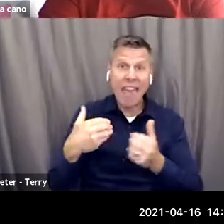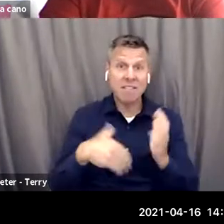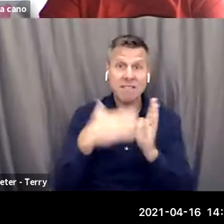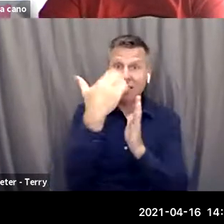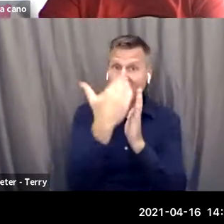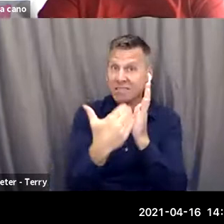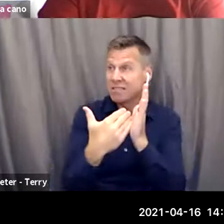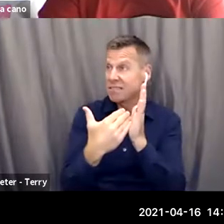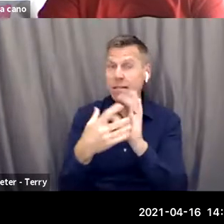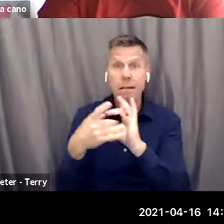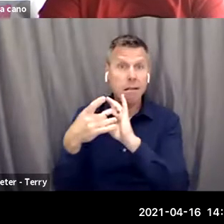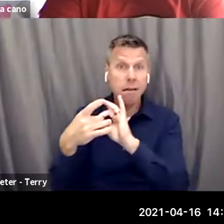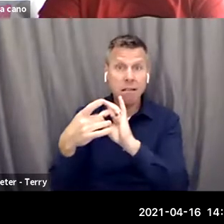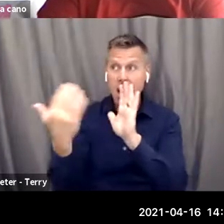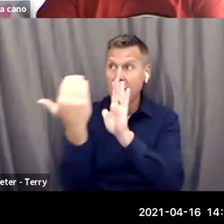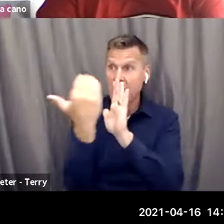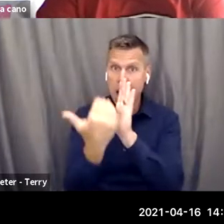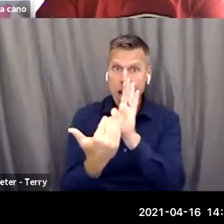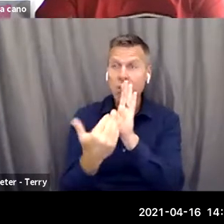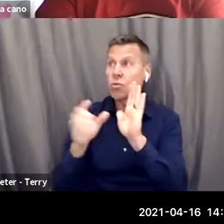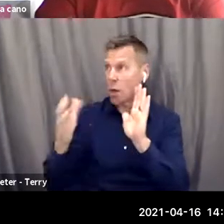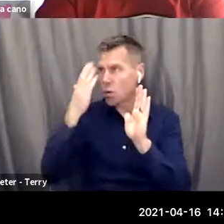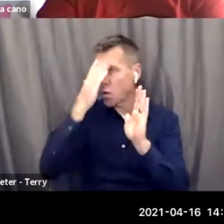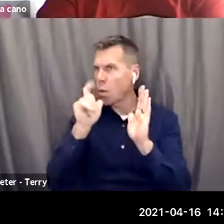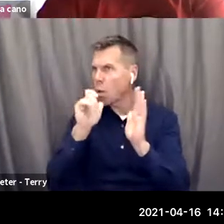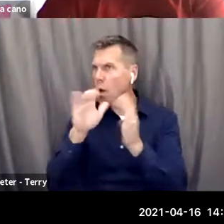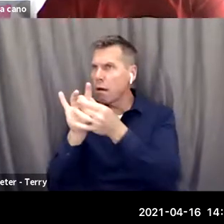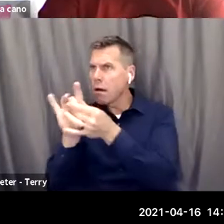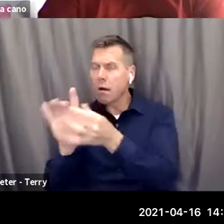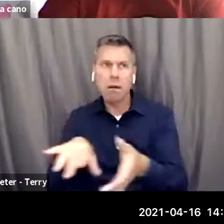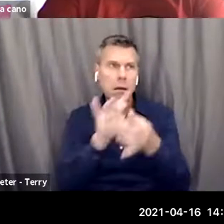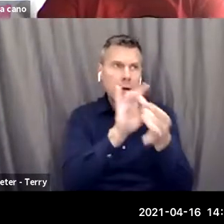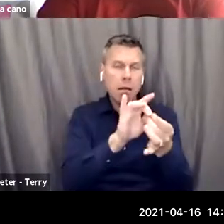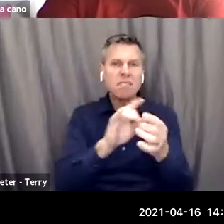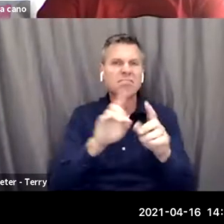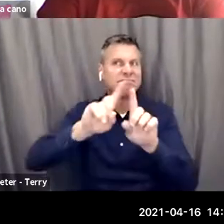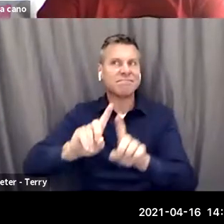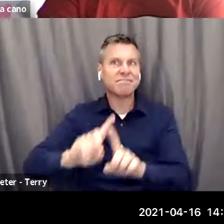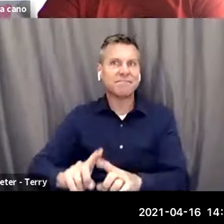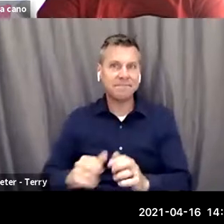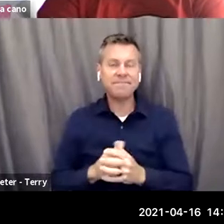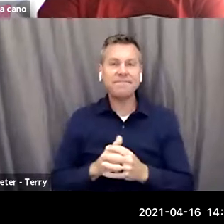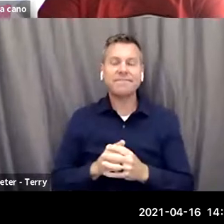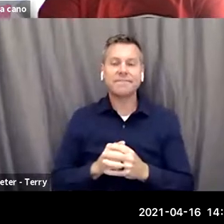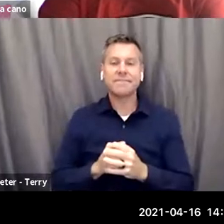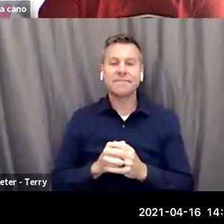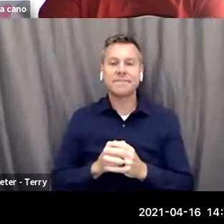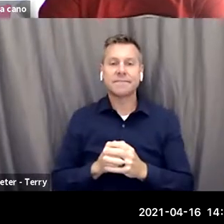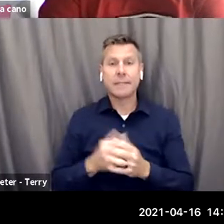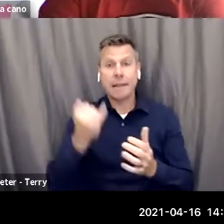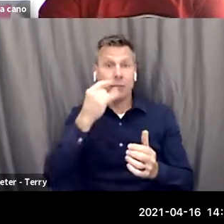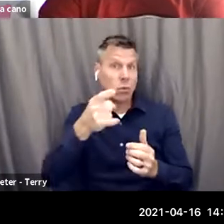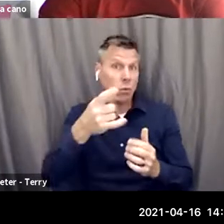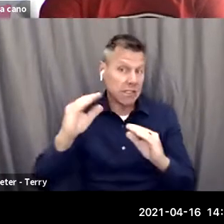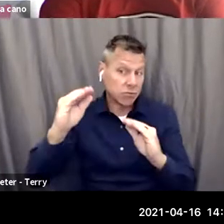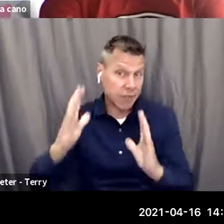allies on. We have a list so that you can be aware of programs for if you're an instructor or a